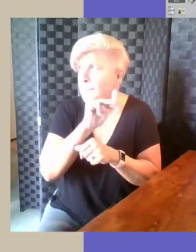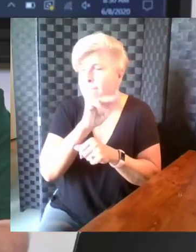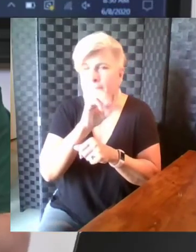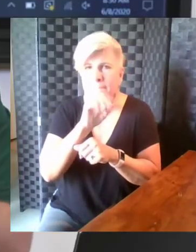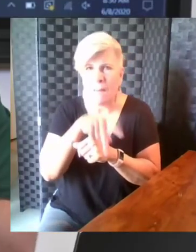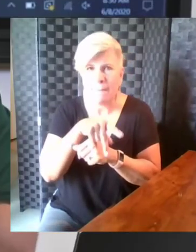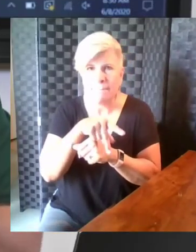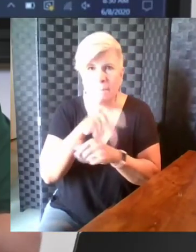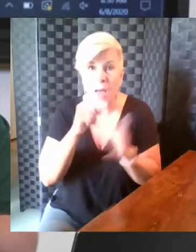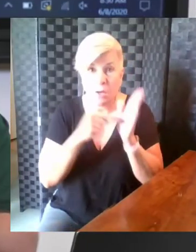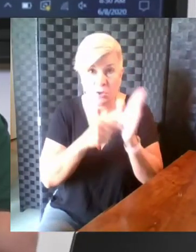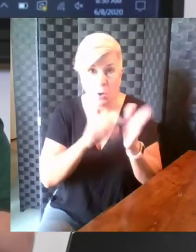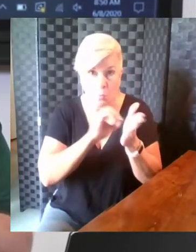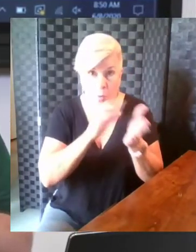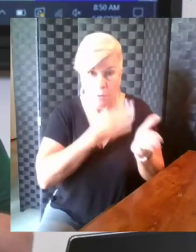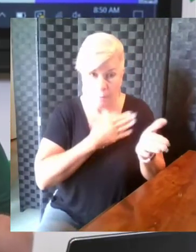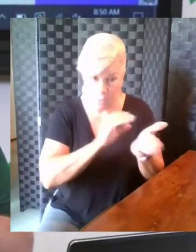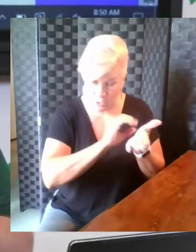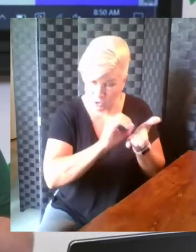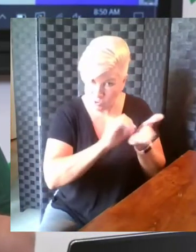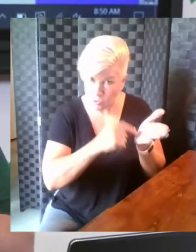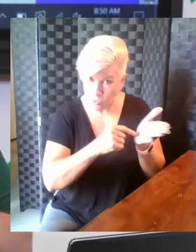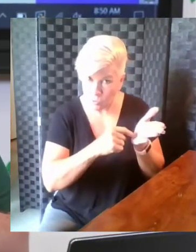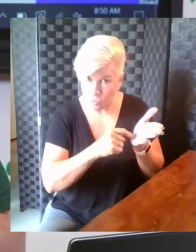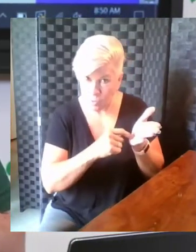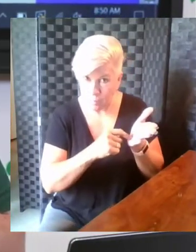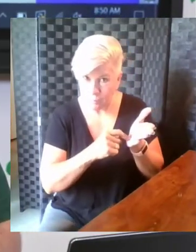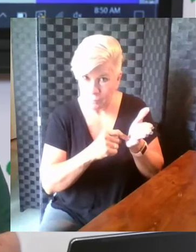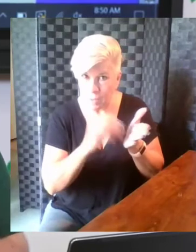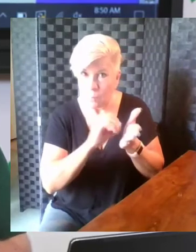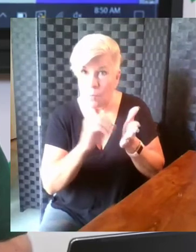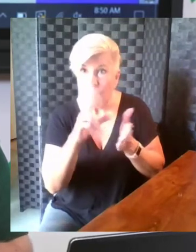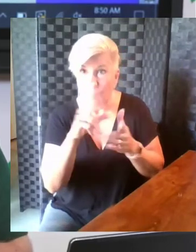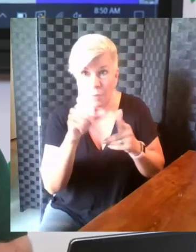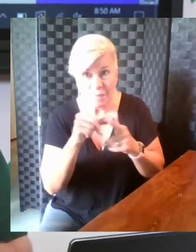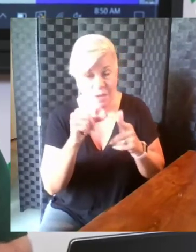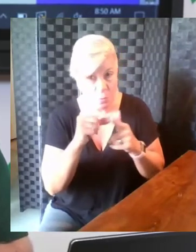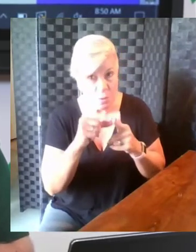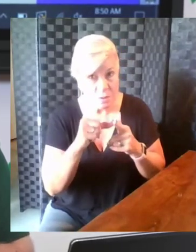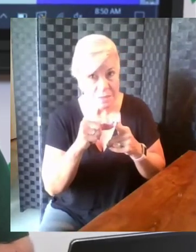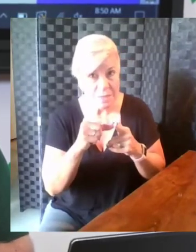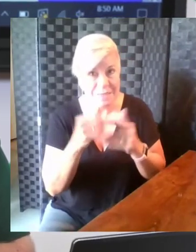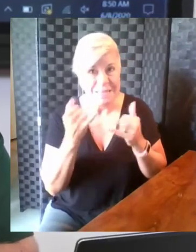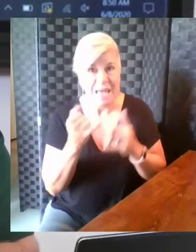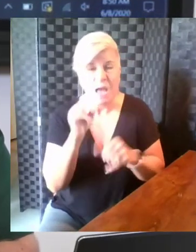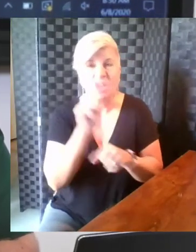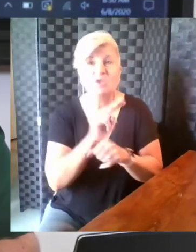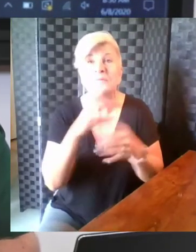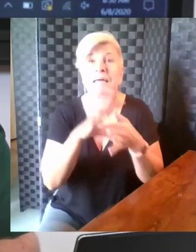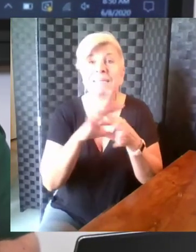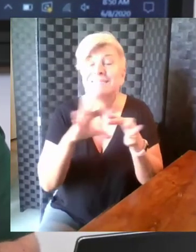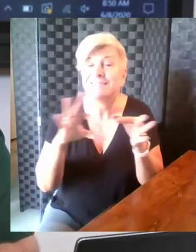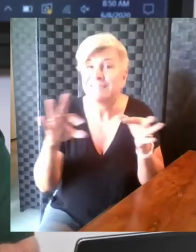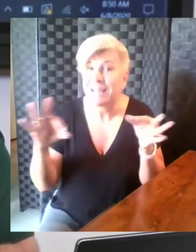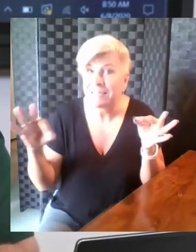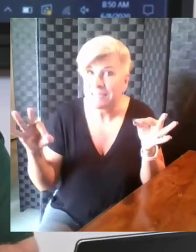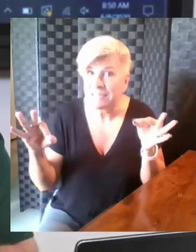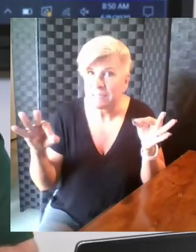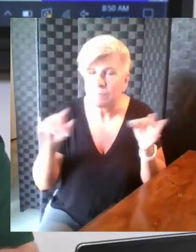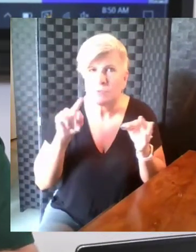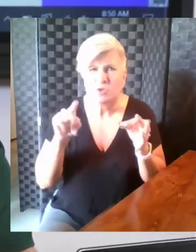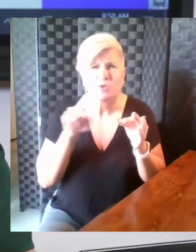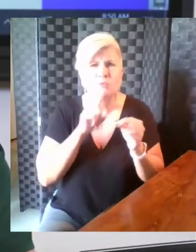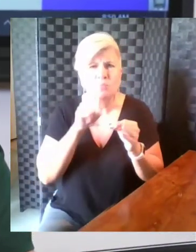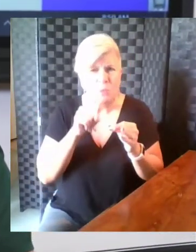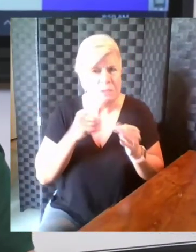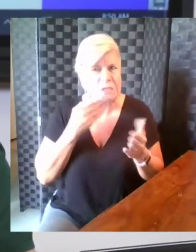So let me show you. I wrote it in my journal. I wrote a lot of three-letter words the other day. But now I'm going to use mop in a sentence. So if you're someone that really